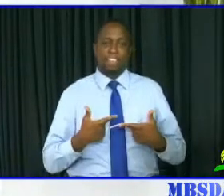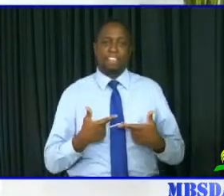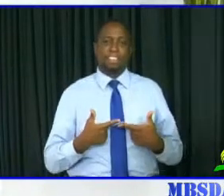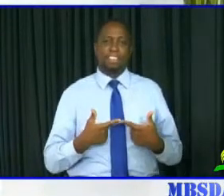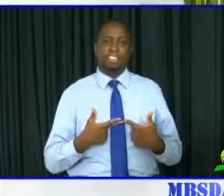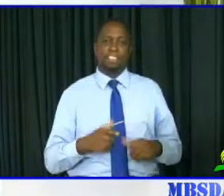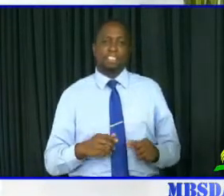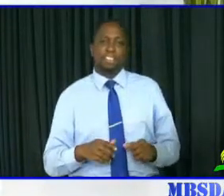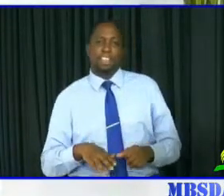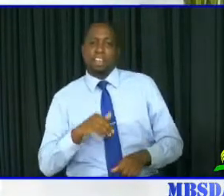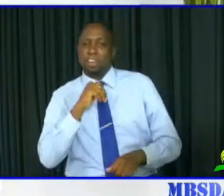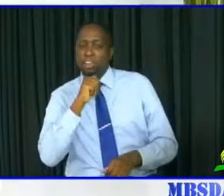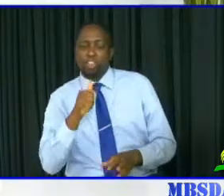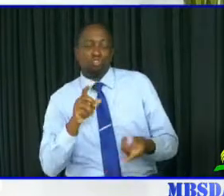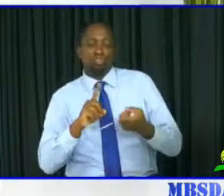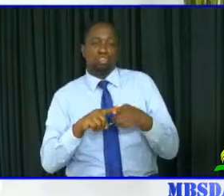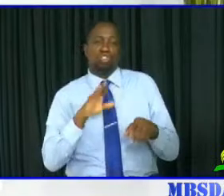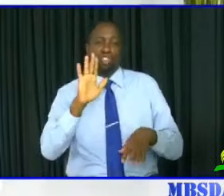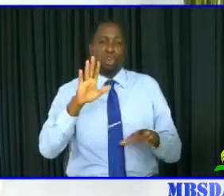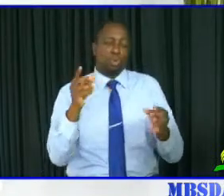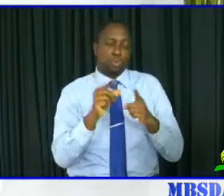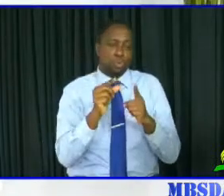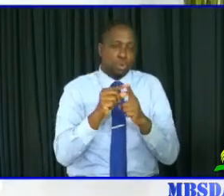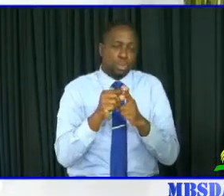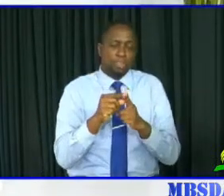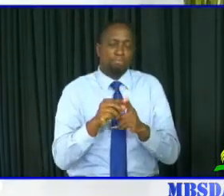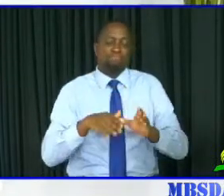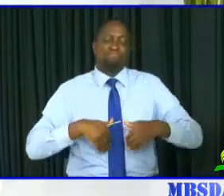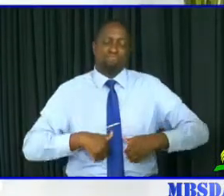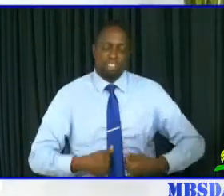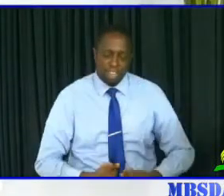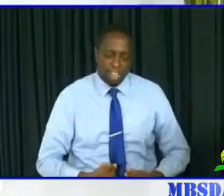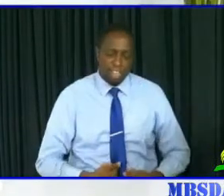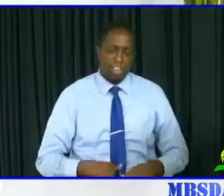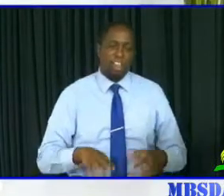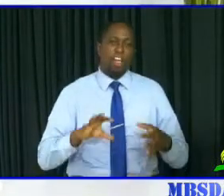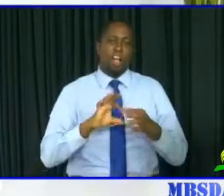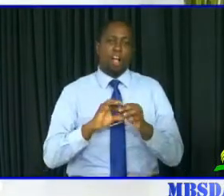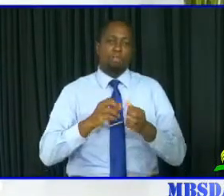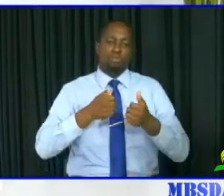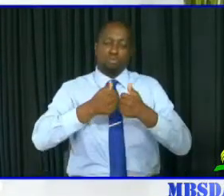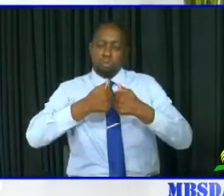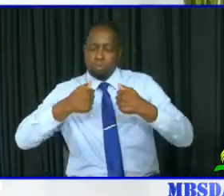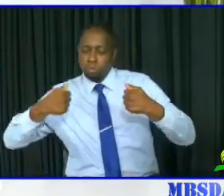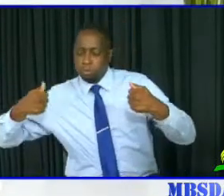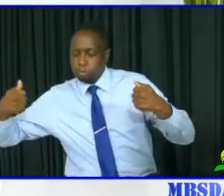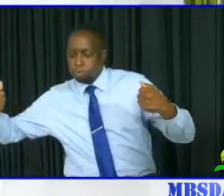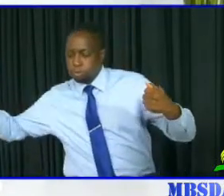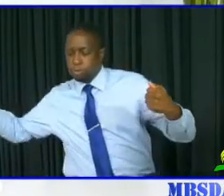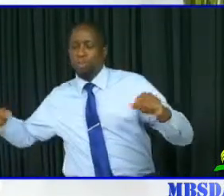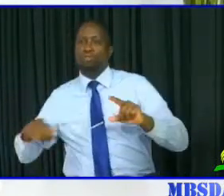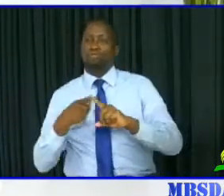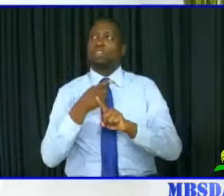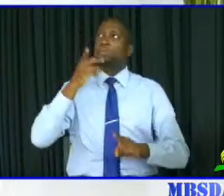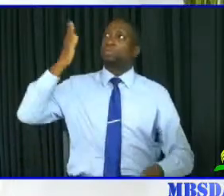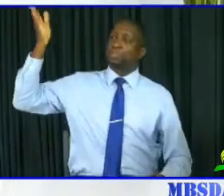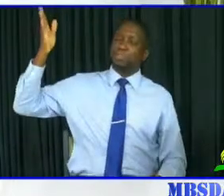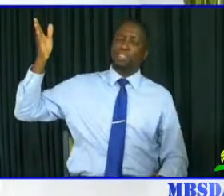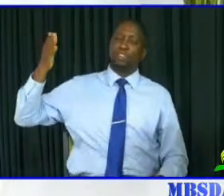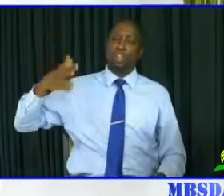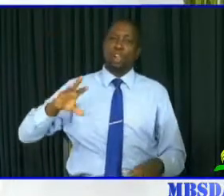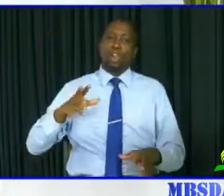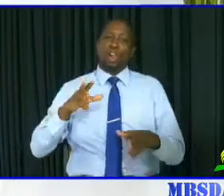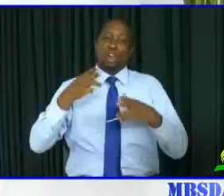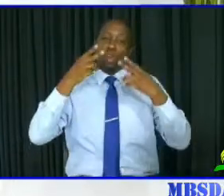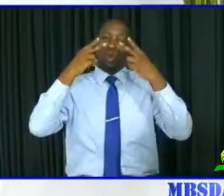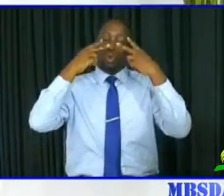to a double standard, tired of wandering away from your fold, who is looking for